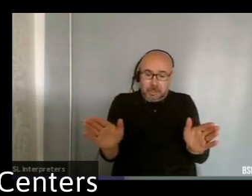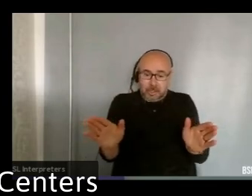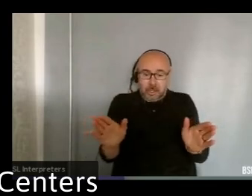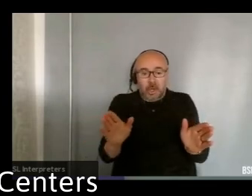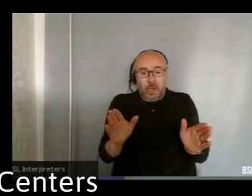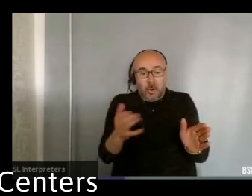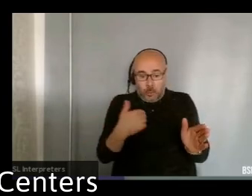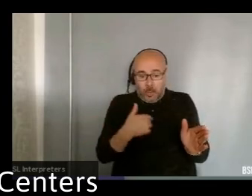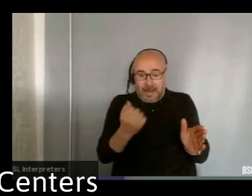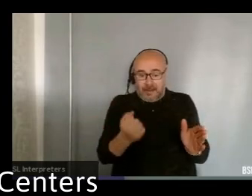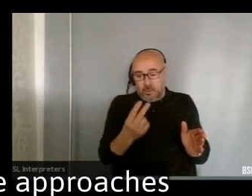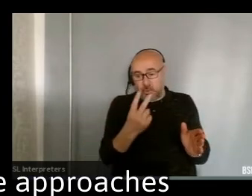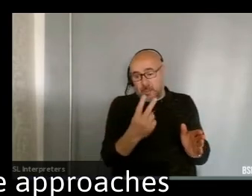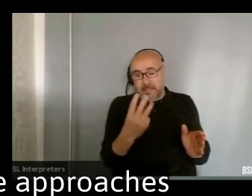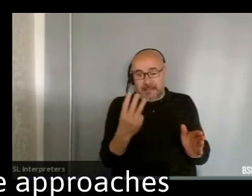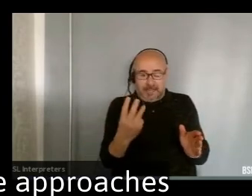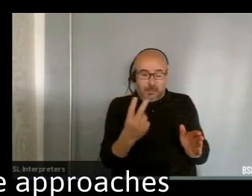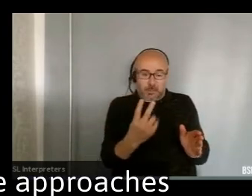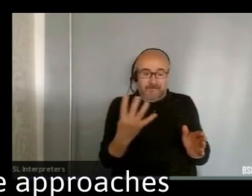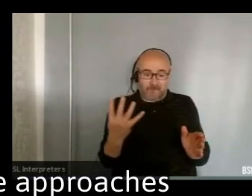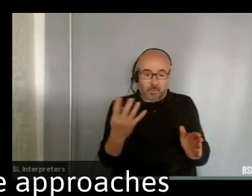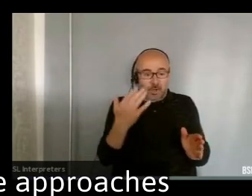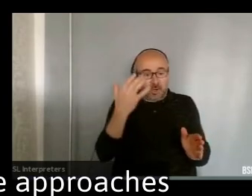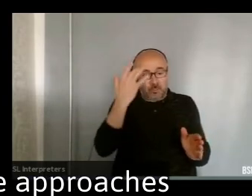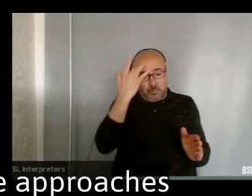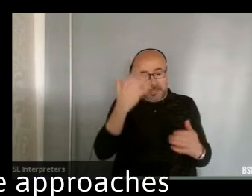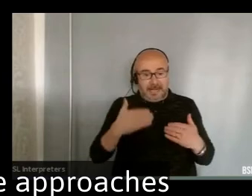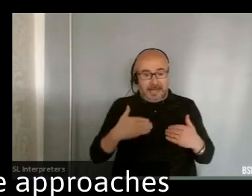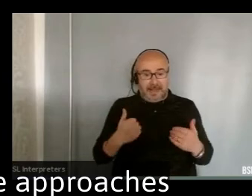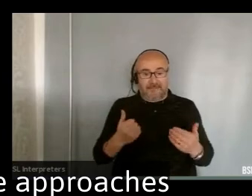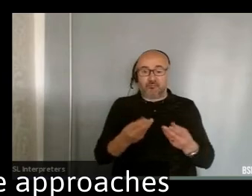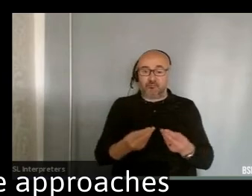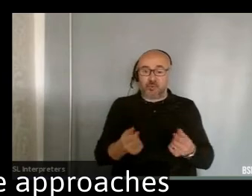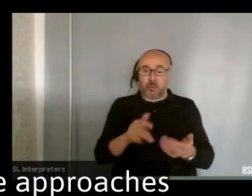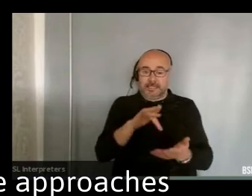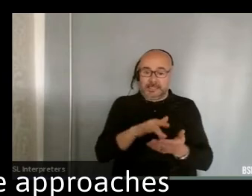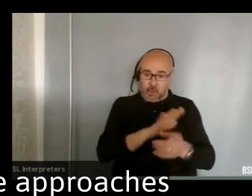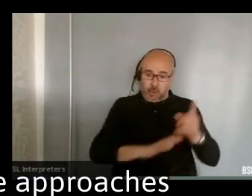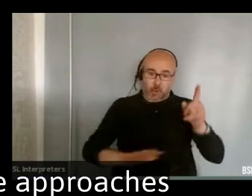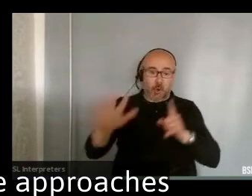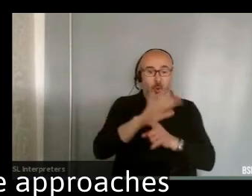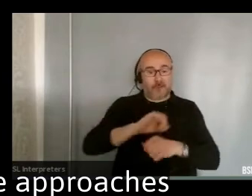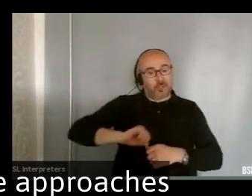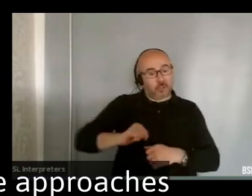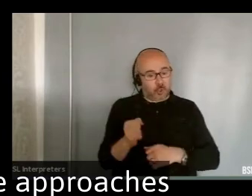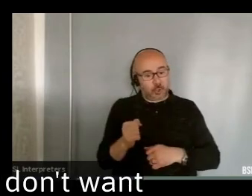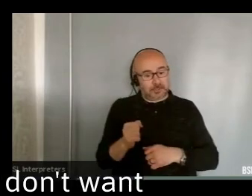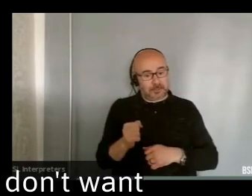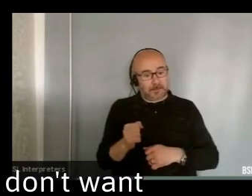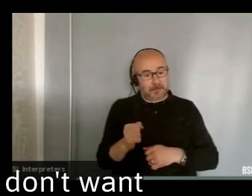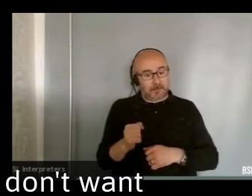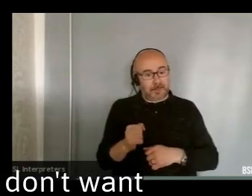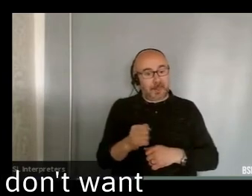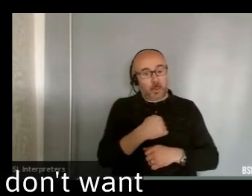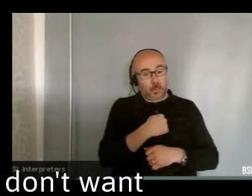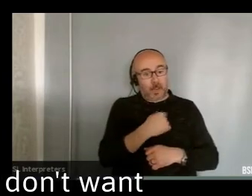which there's some 23, 24 across Scotland, to start to build on these approaches and to start to engage with the community. And we'll